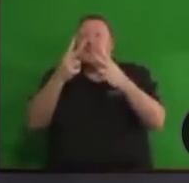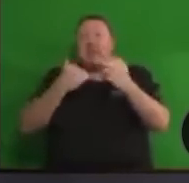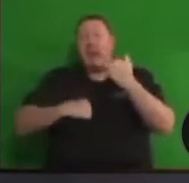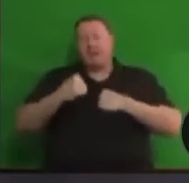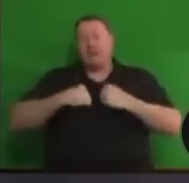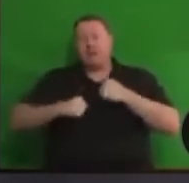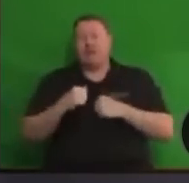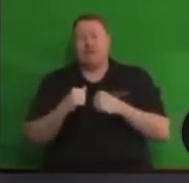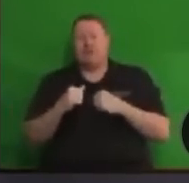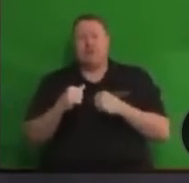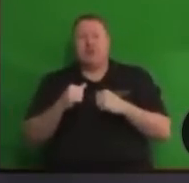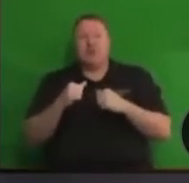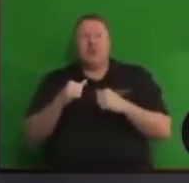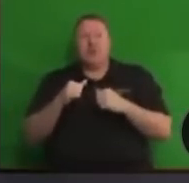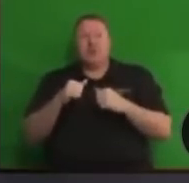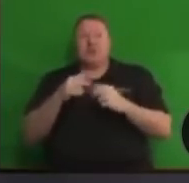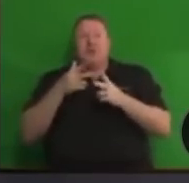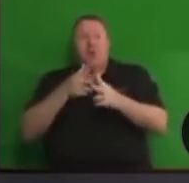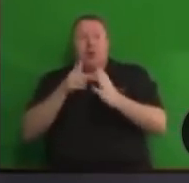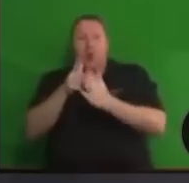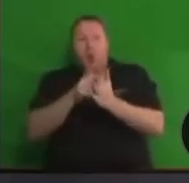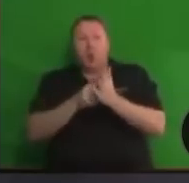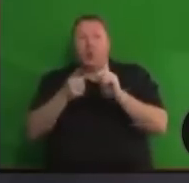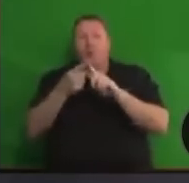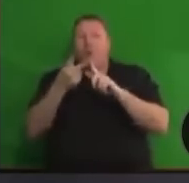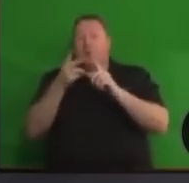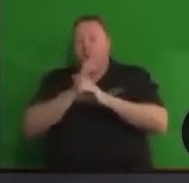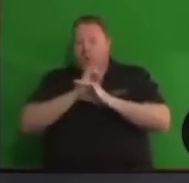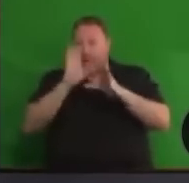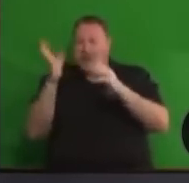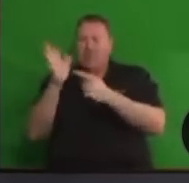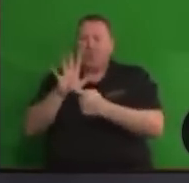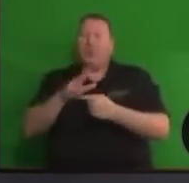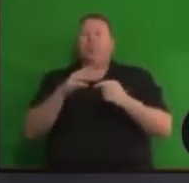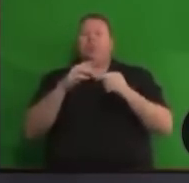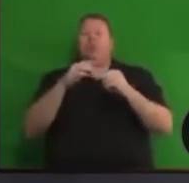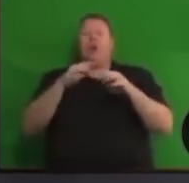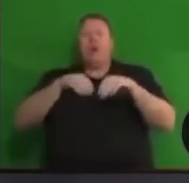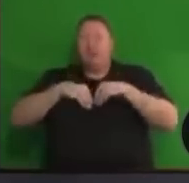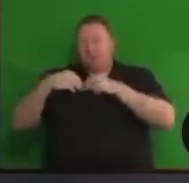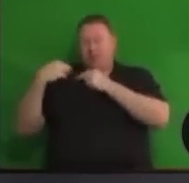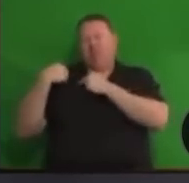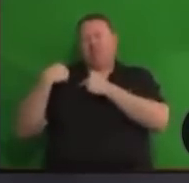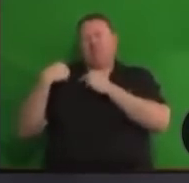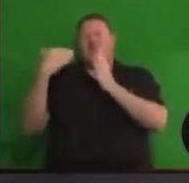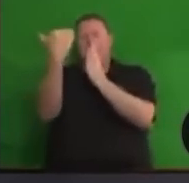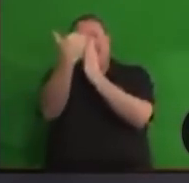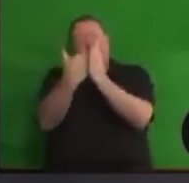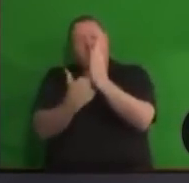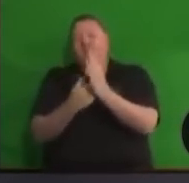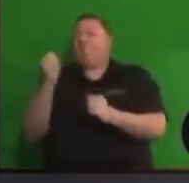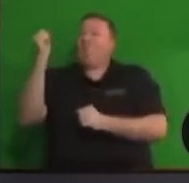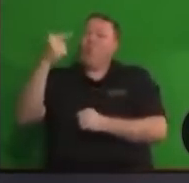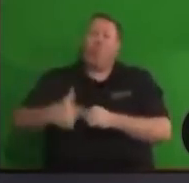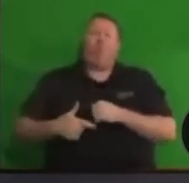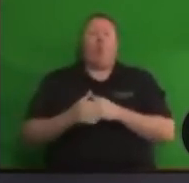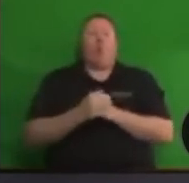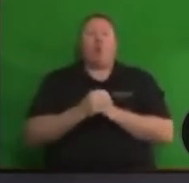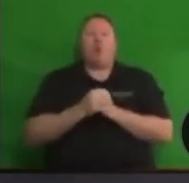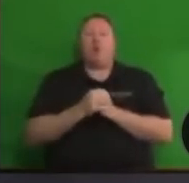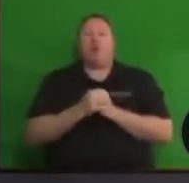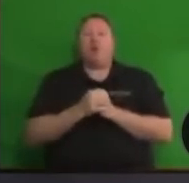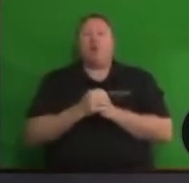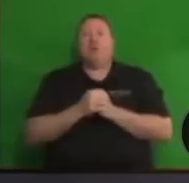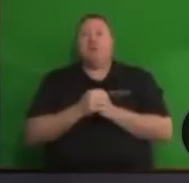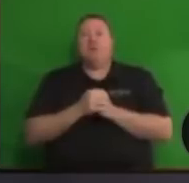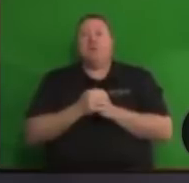enforcement, transparency, and accountability at every level. And to you,